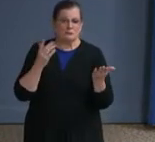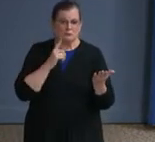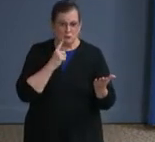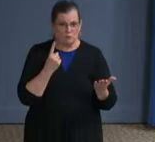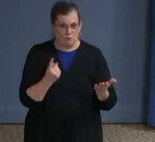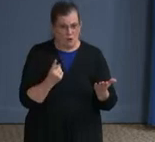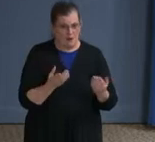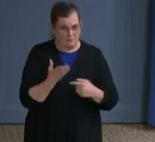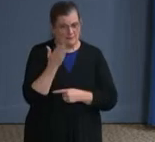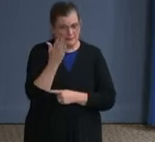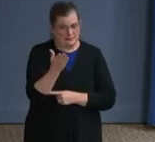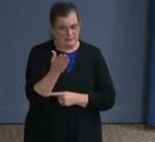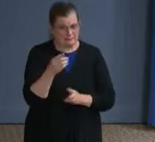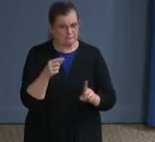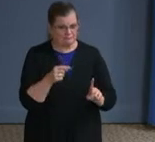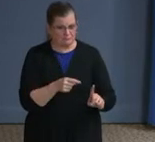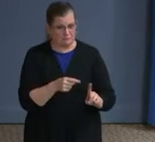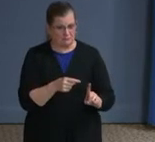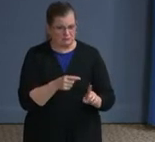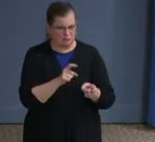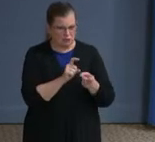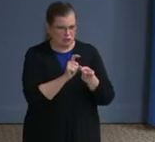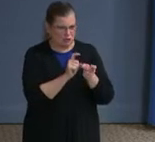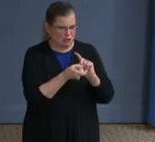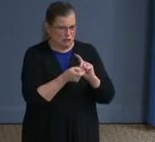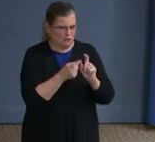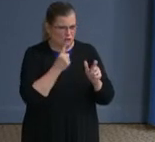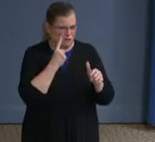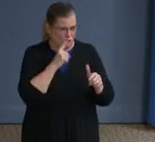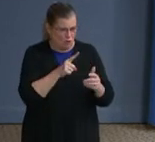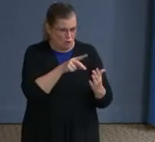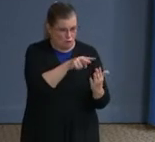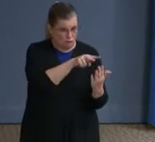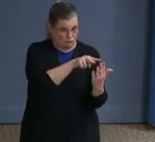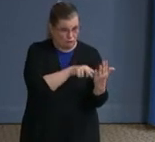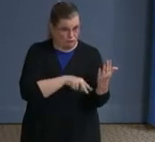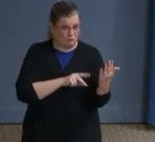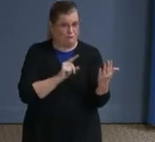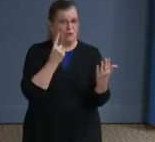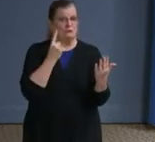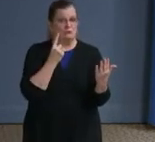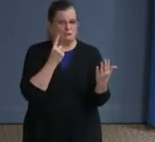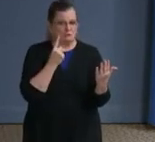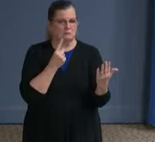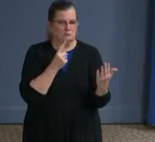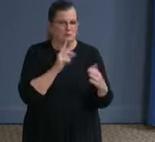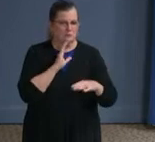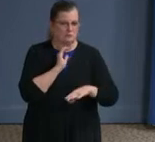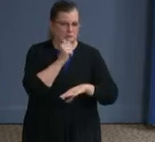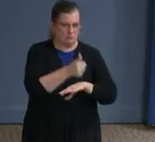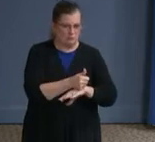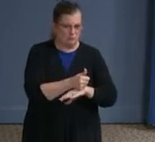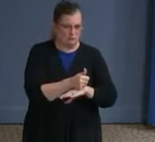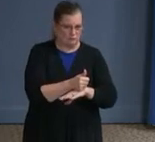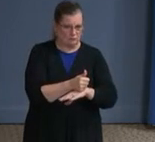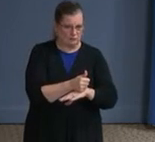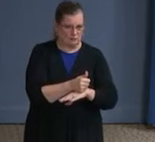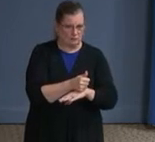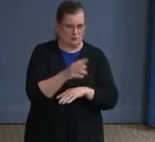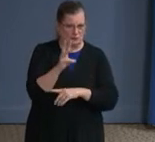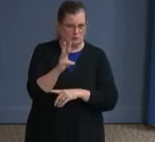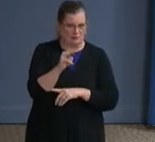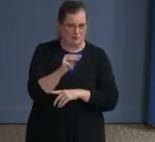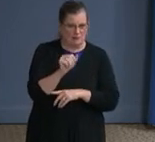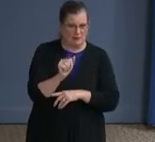be marked up for first reading that would establish for WMATA what we already have in place for MPD